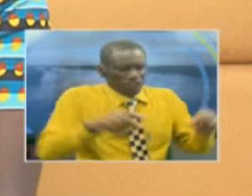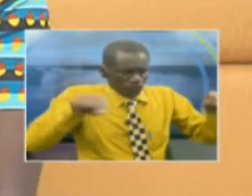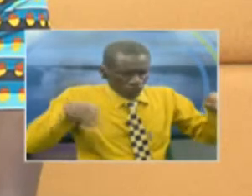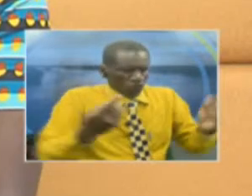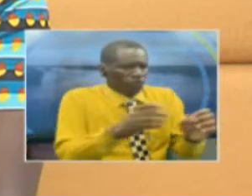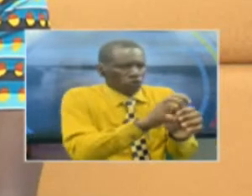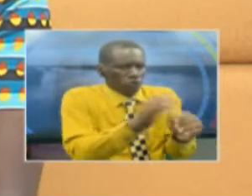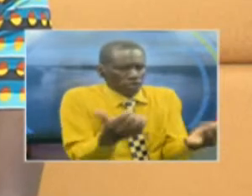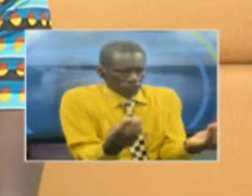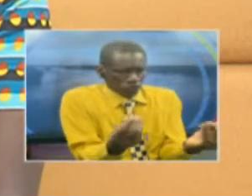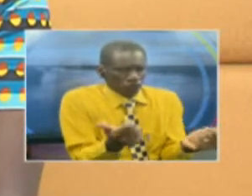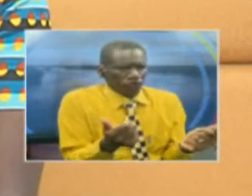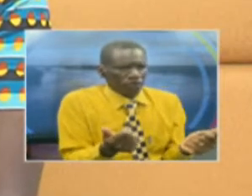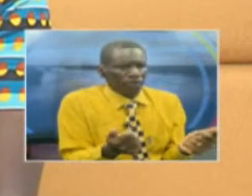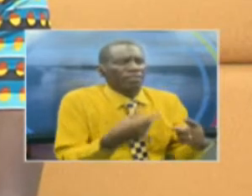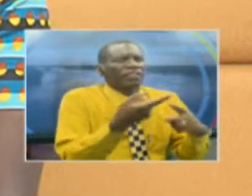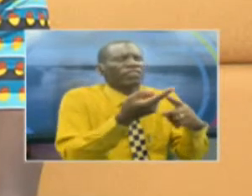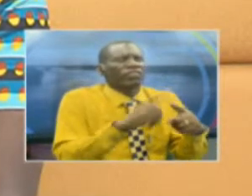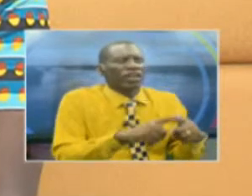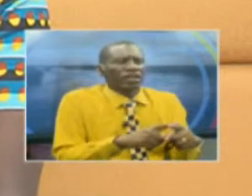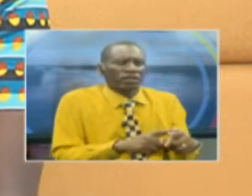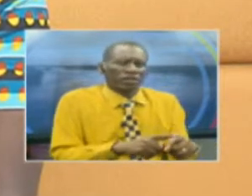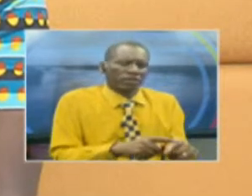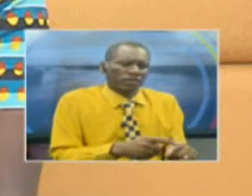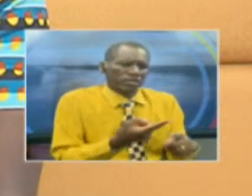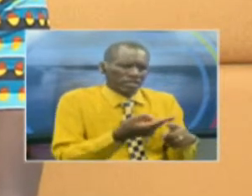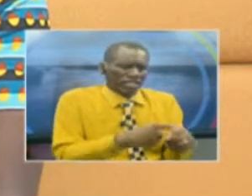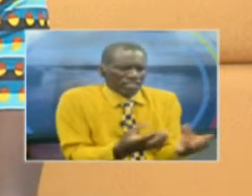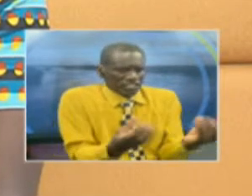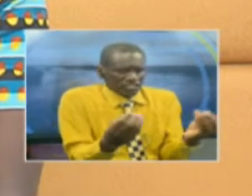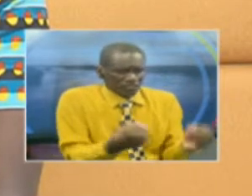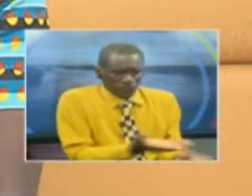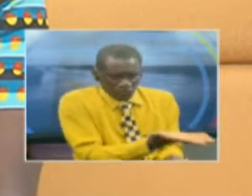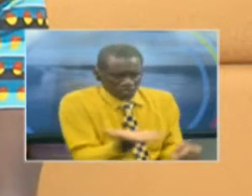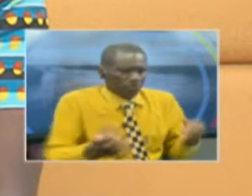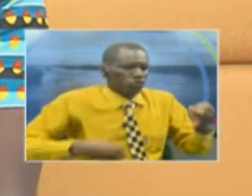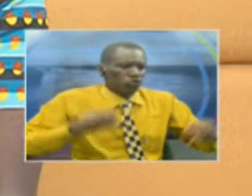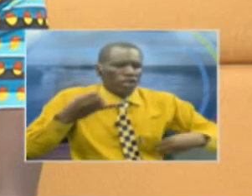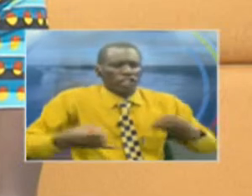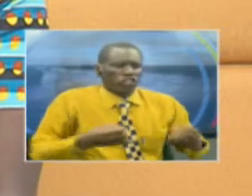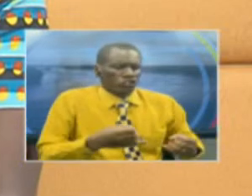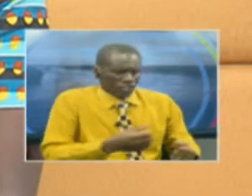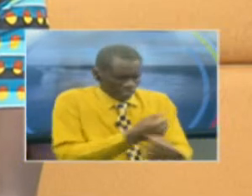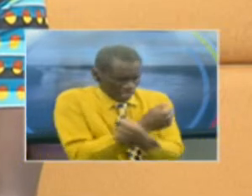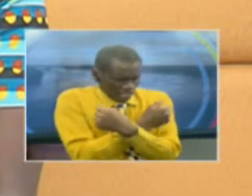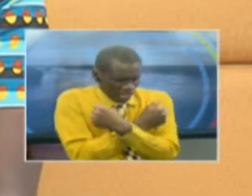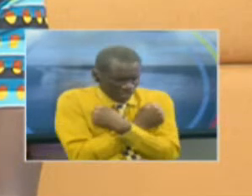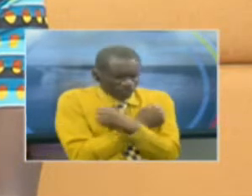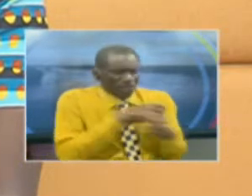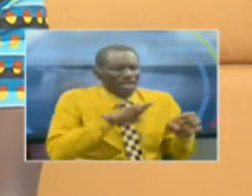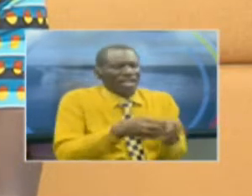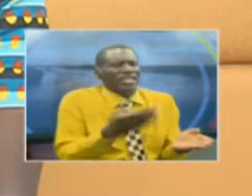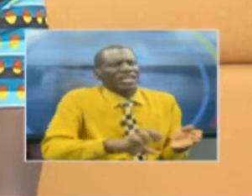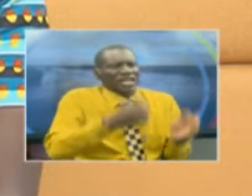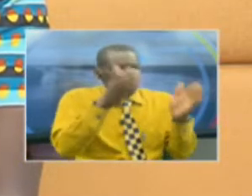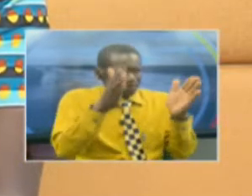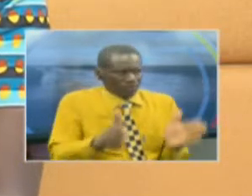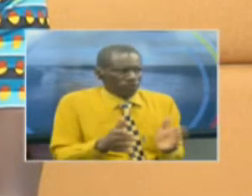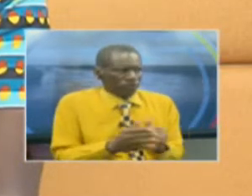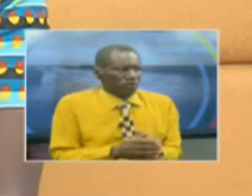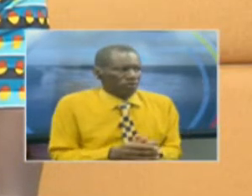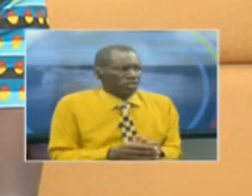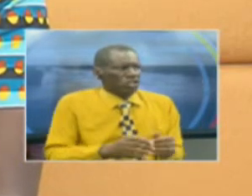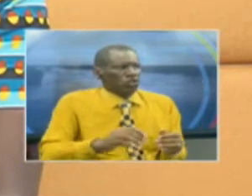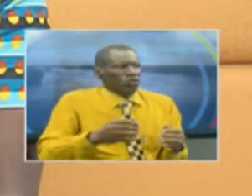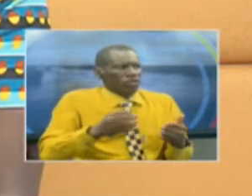well resolved, then it is easier for them to enjoy intimacy just like any other couple. On the